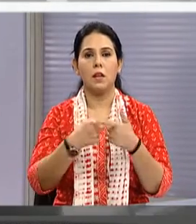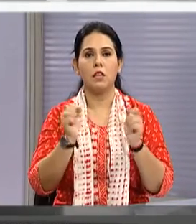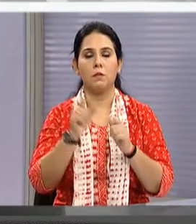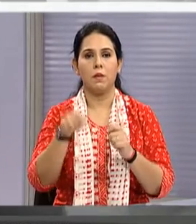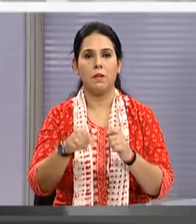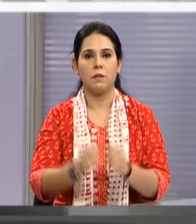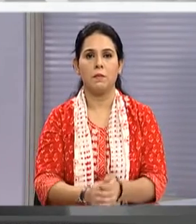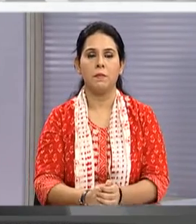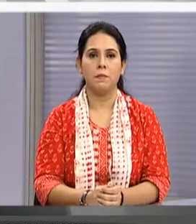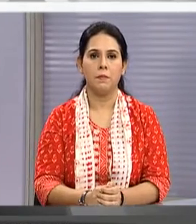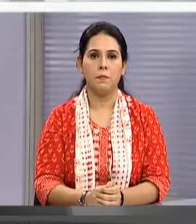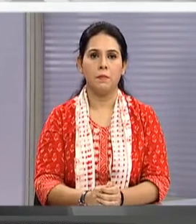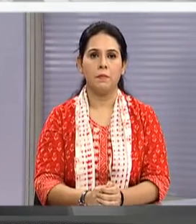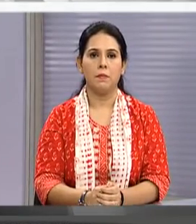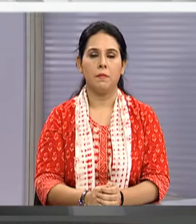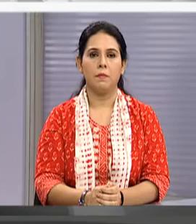valley.